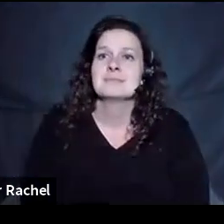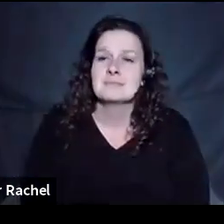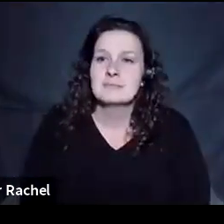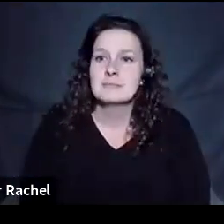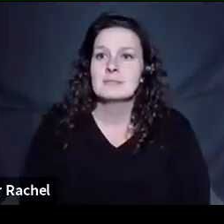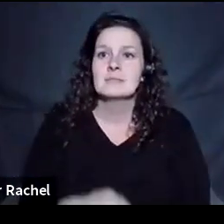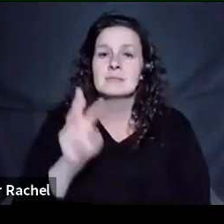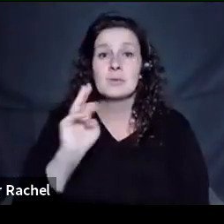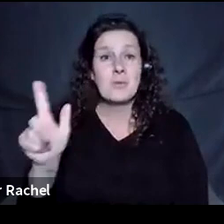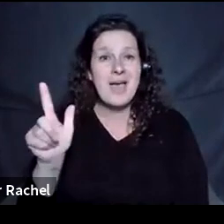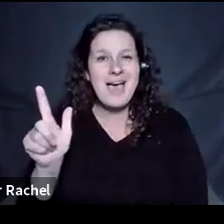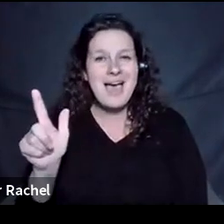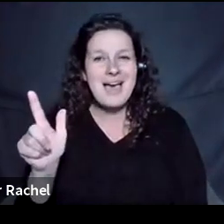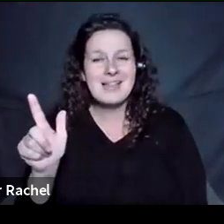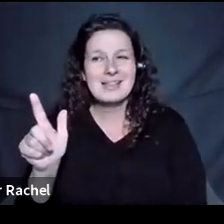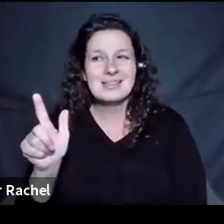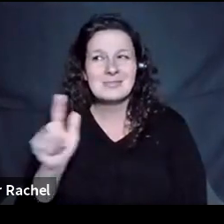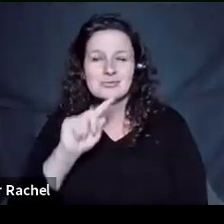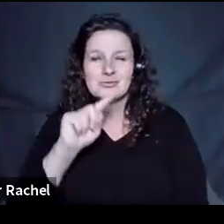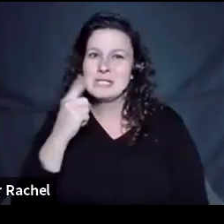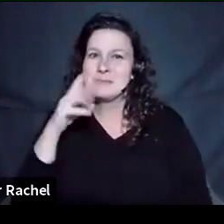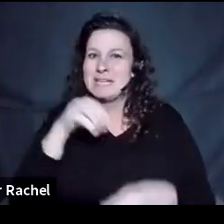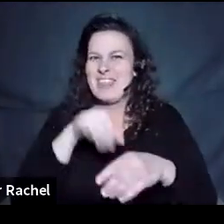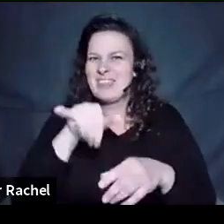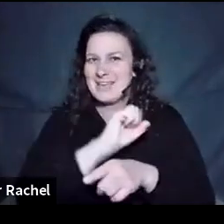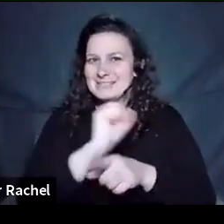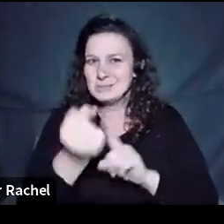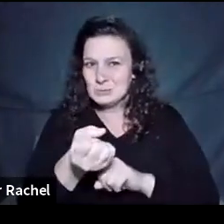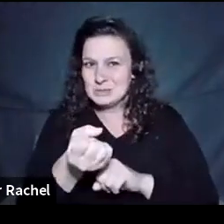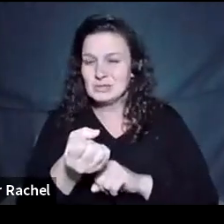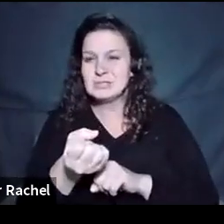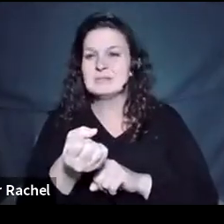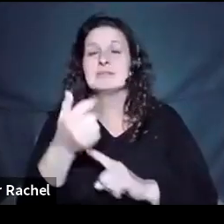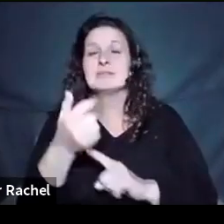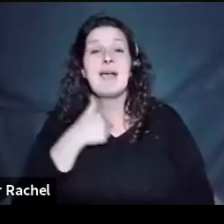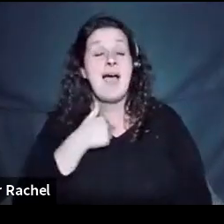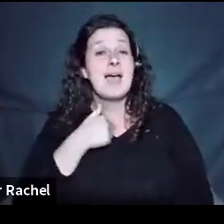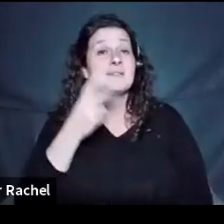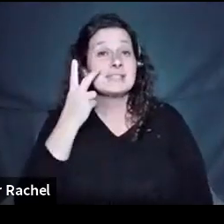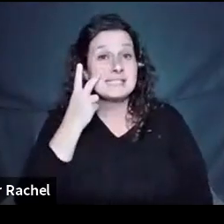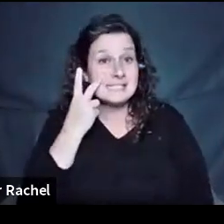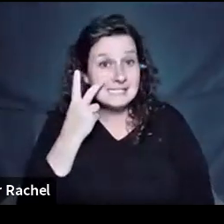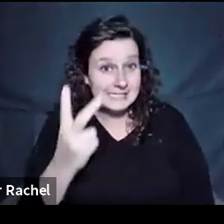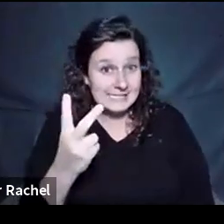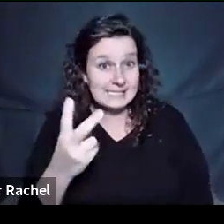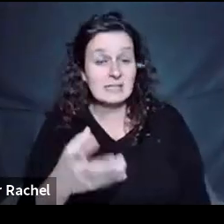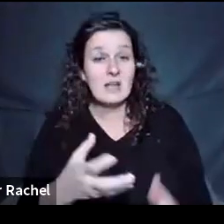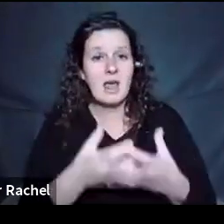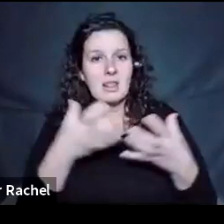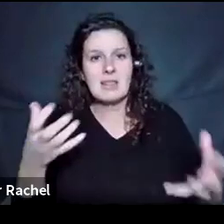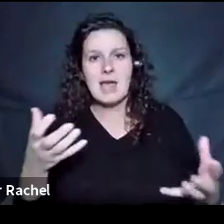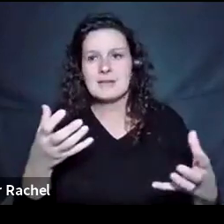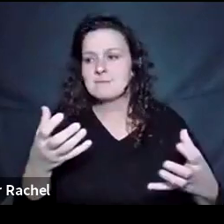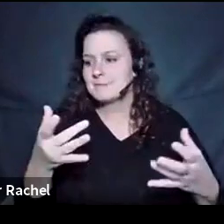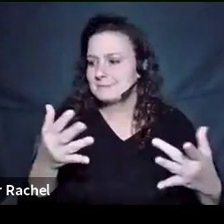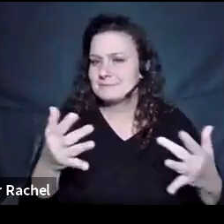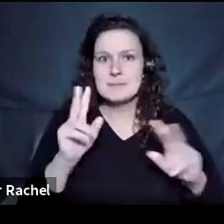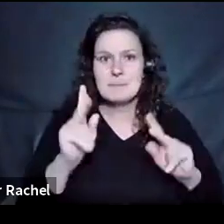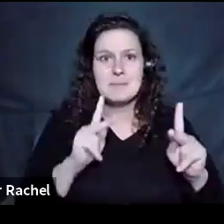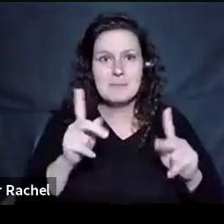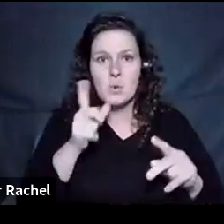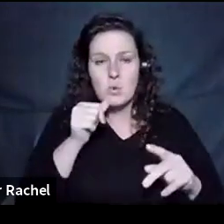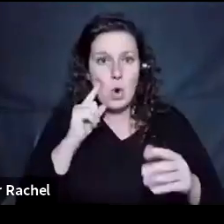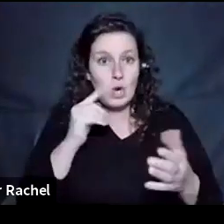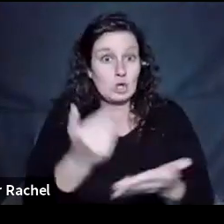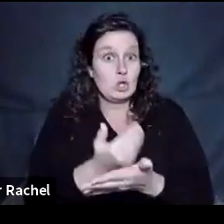Well, it just being in that situation, I've seen a lot of people who are new